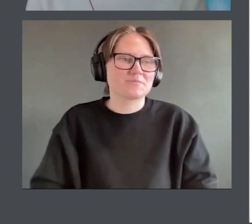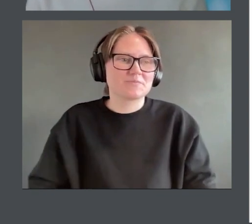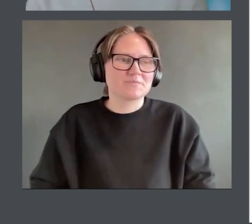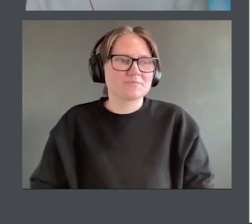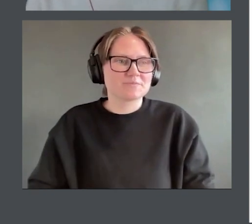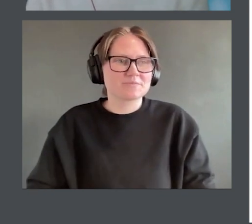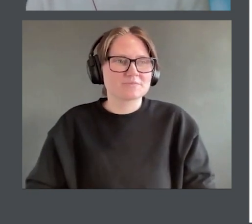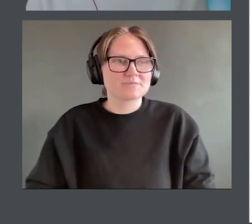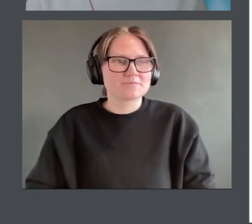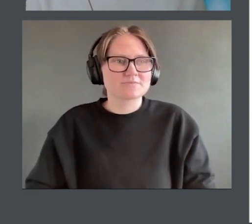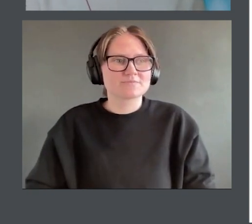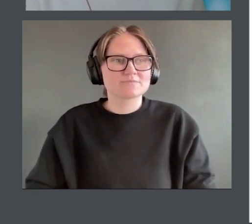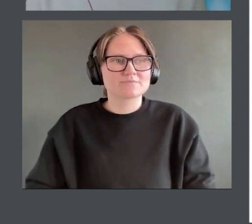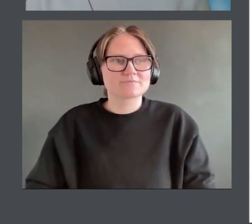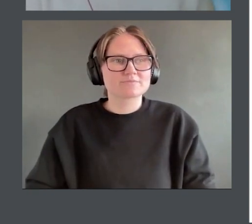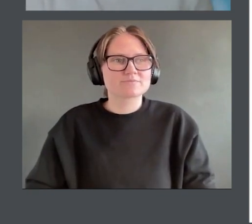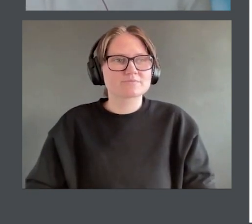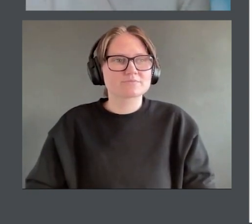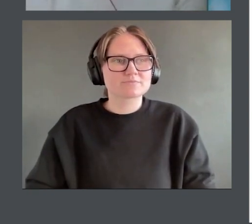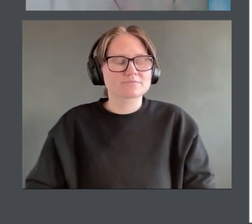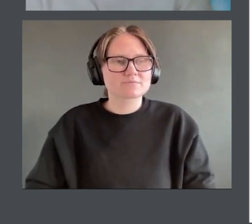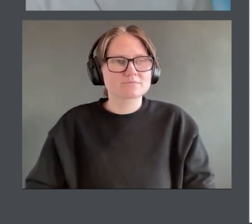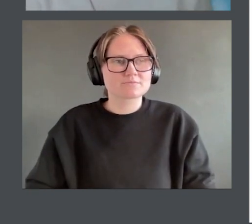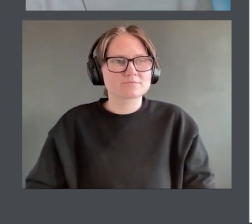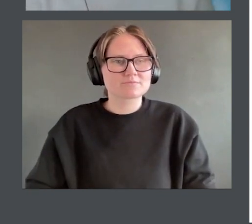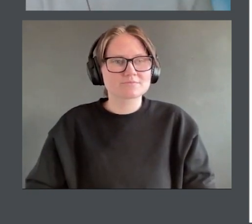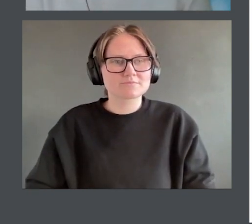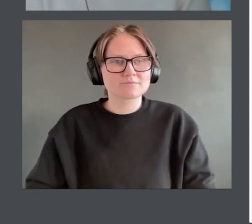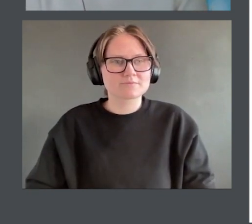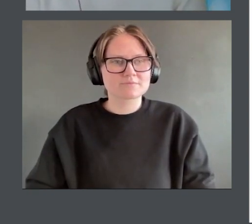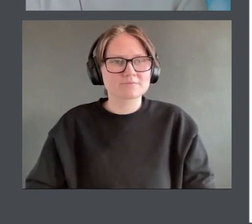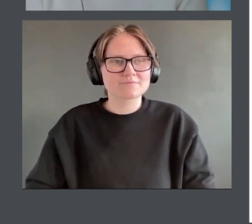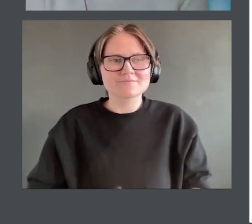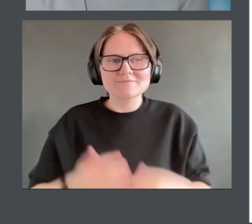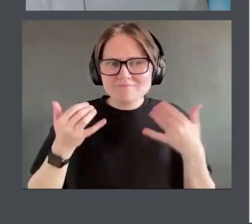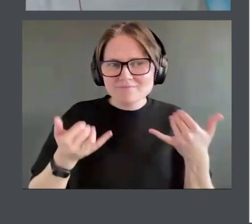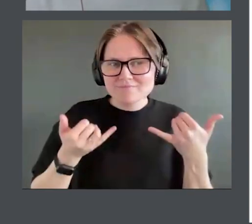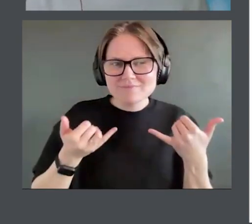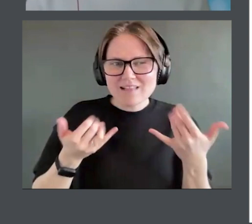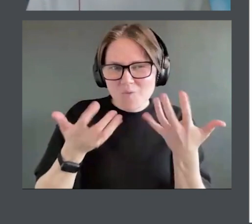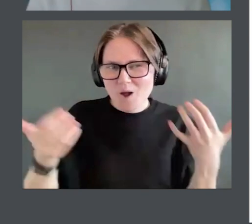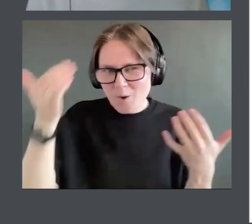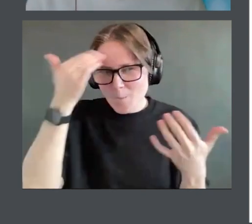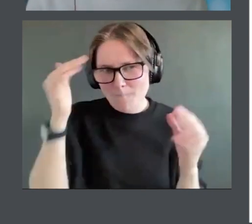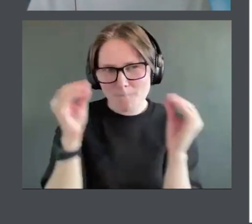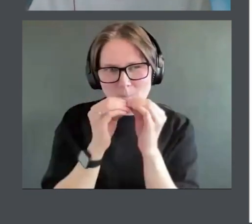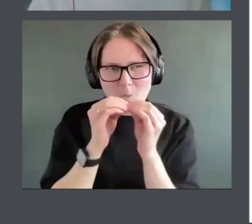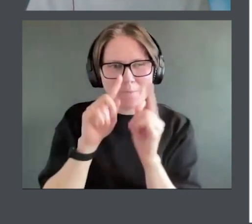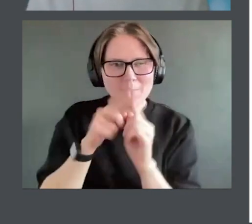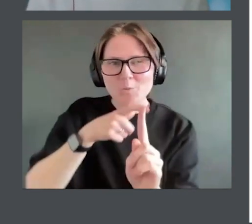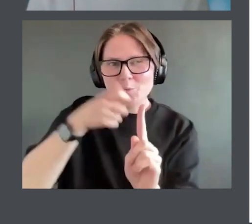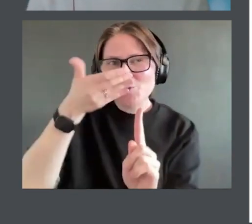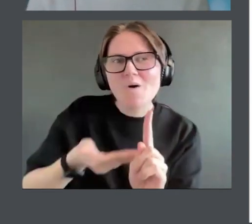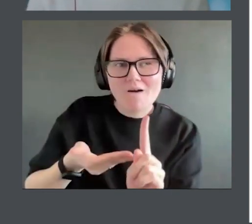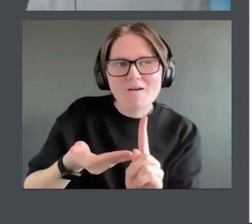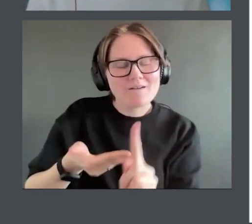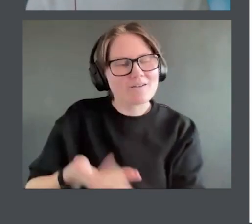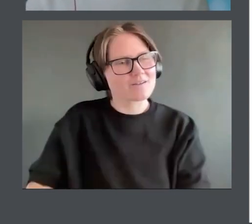All right. And now we want to get a little, we want to know a little bit more about who you are.